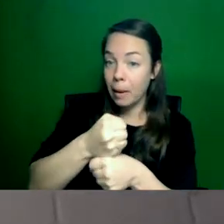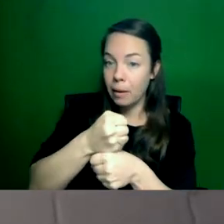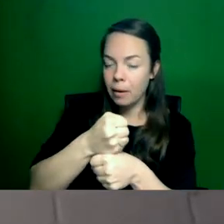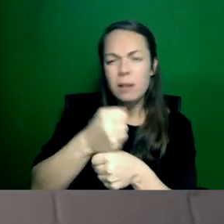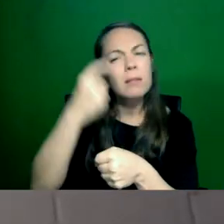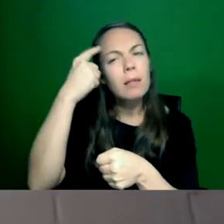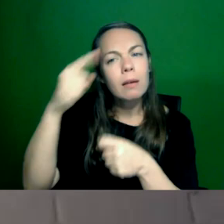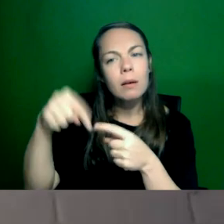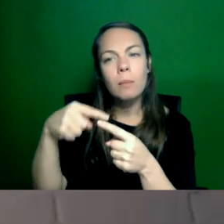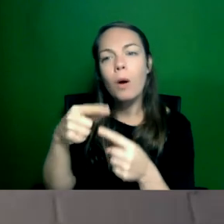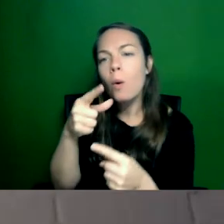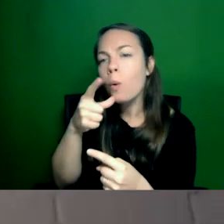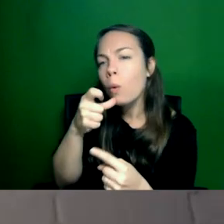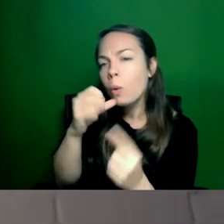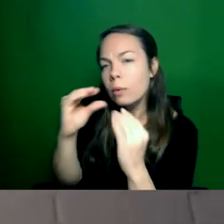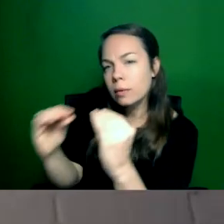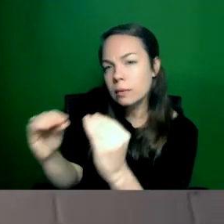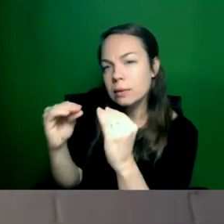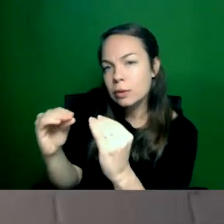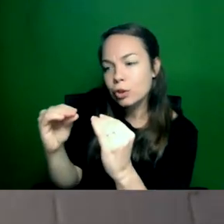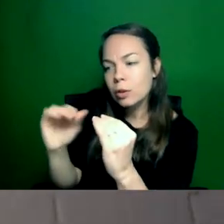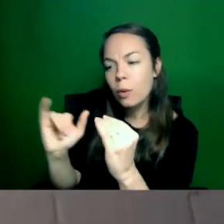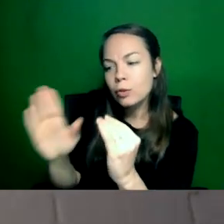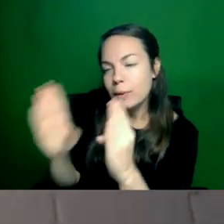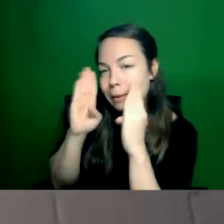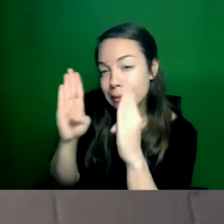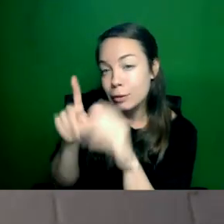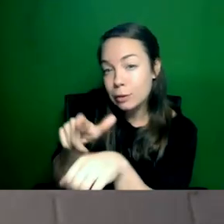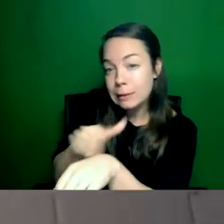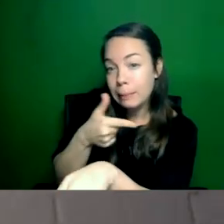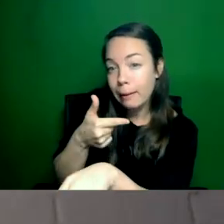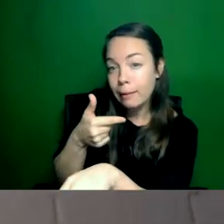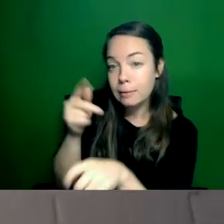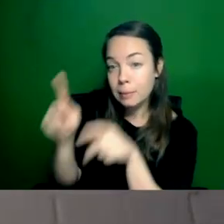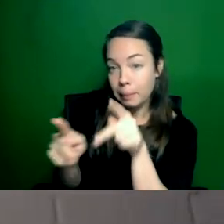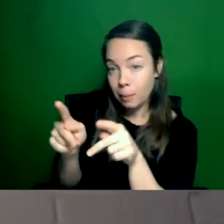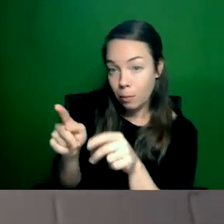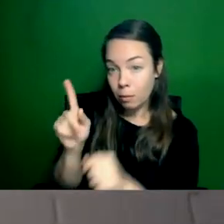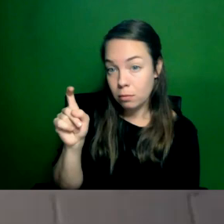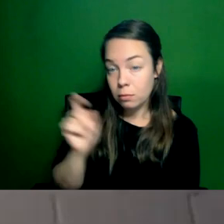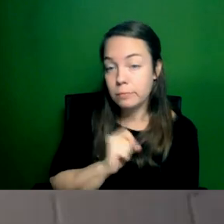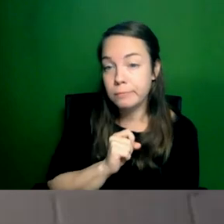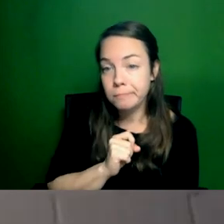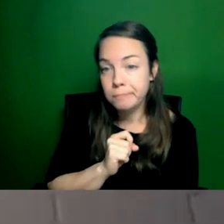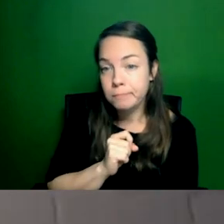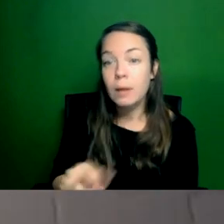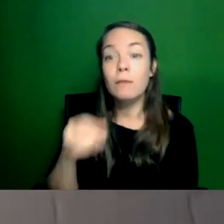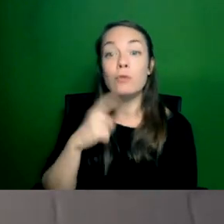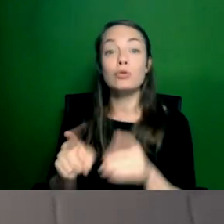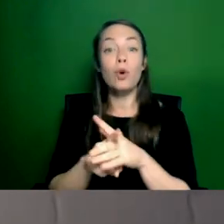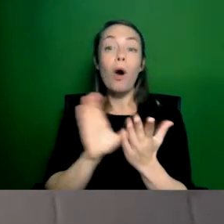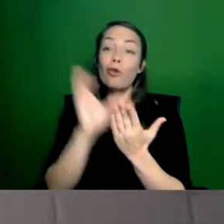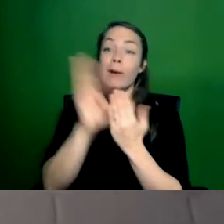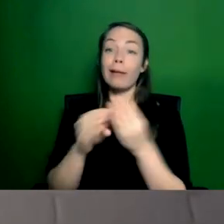to and the learning styles and the attention spans of people? Are we doing that? I think once again, showing up with a curriculum, hey, we